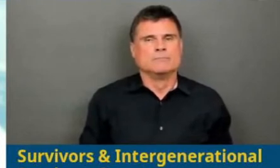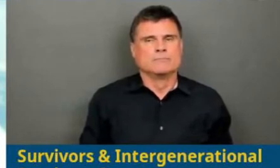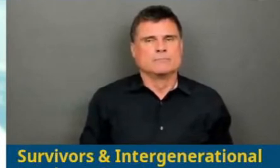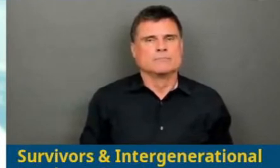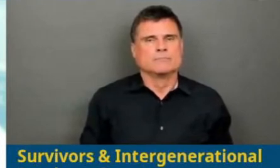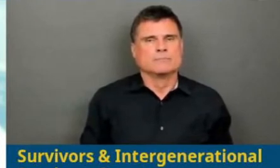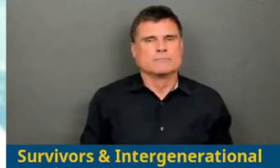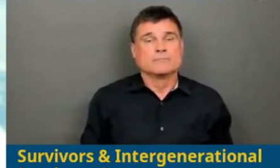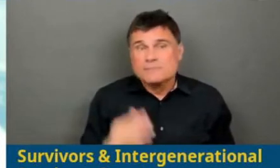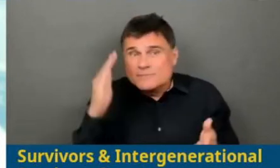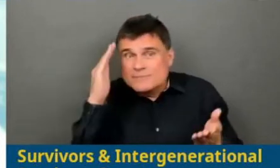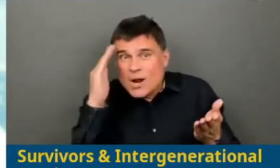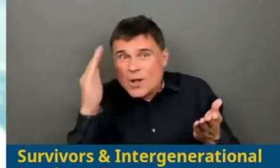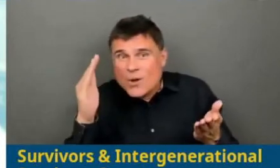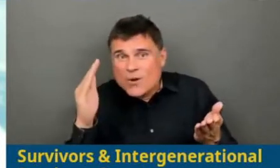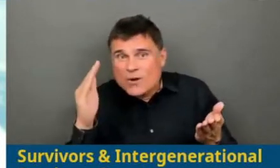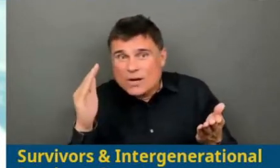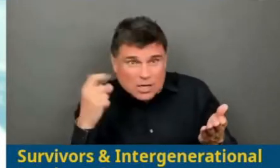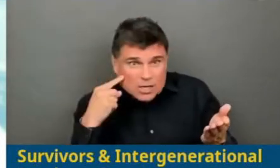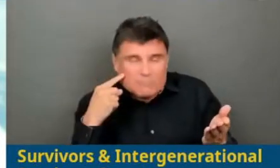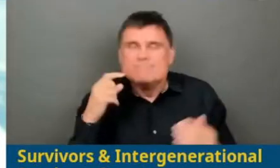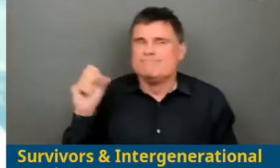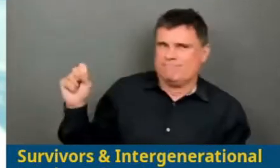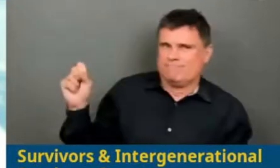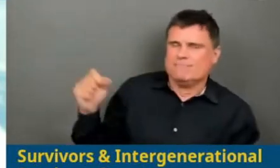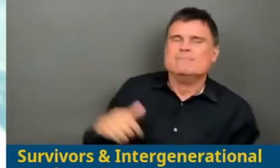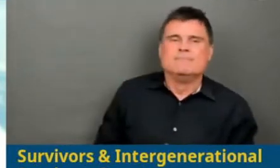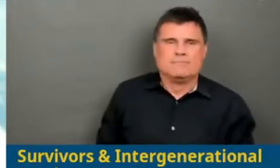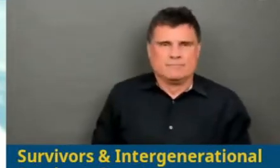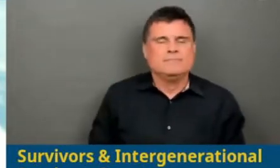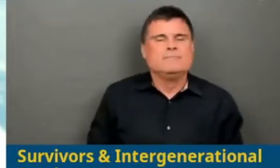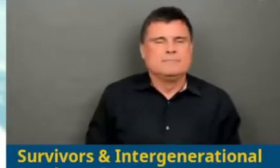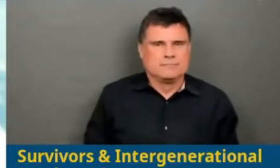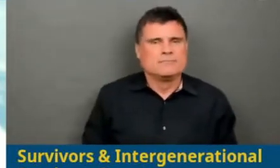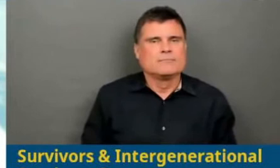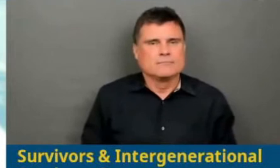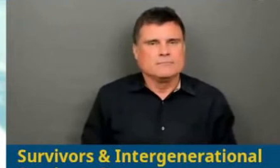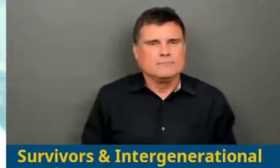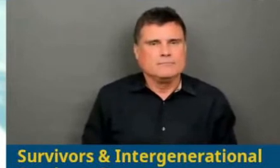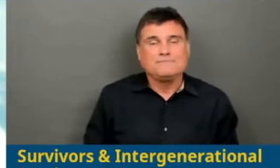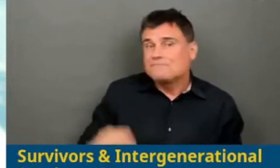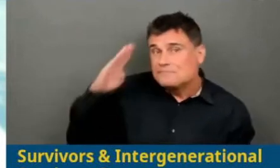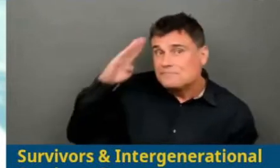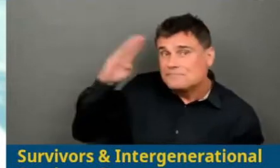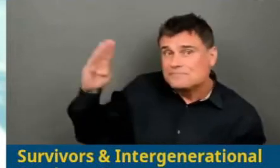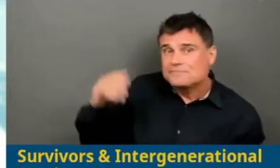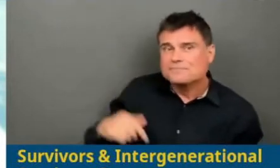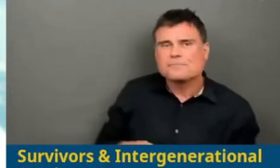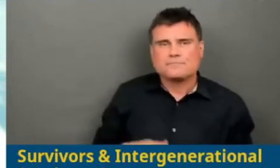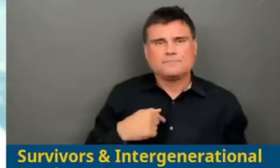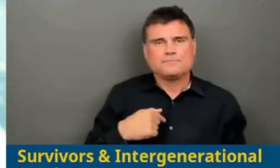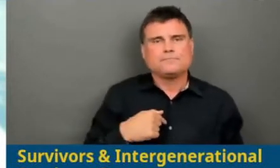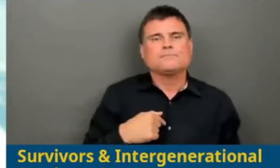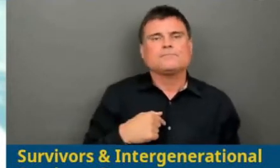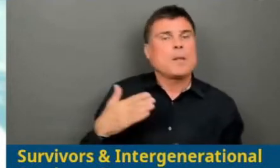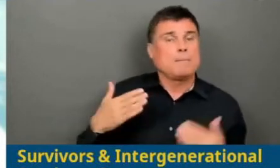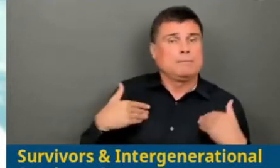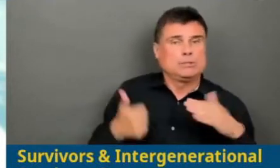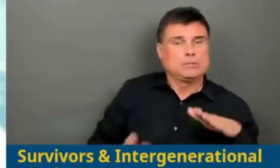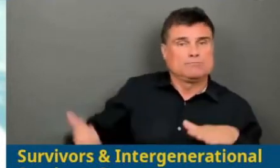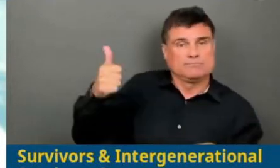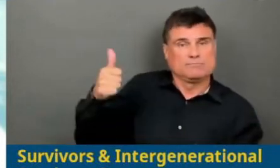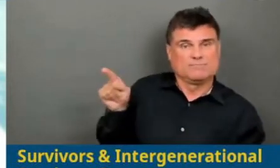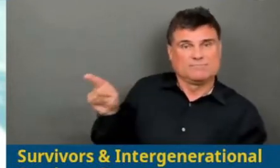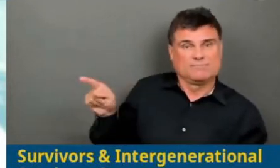Hello, hi, can you hear me? We can hear you. Yes, hi. The question is for Minister Murray, and I want